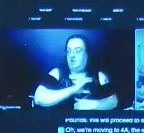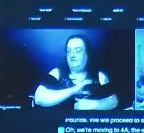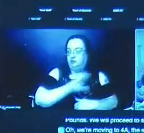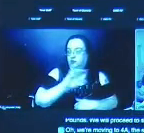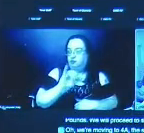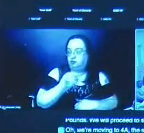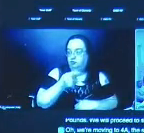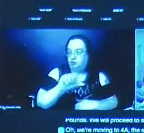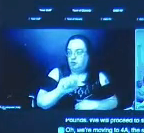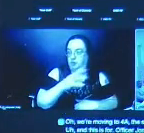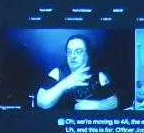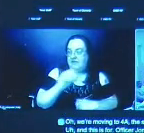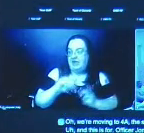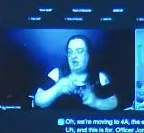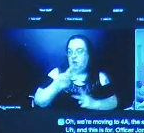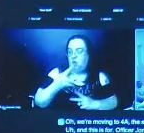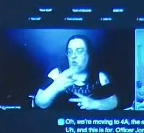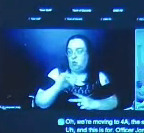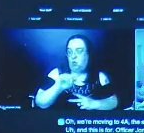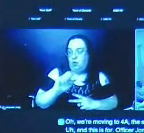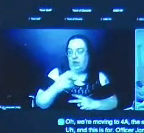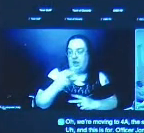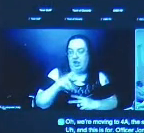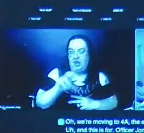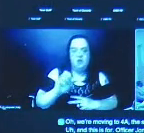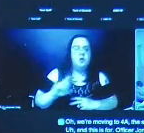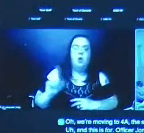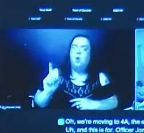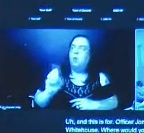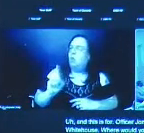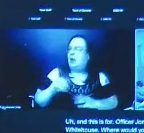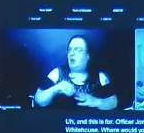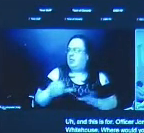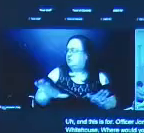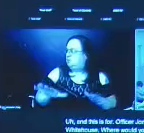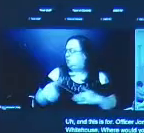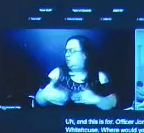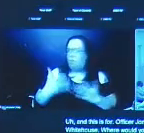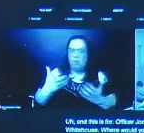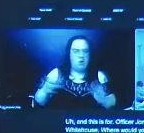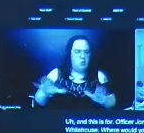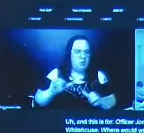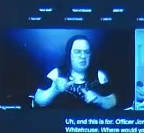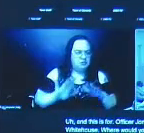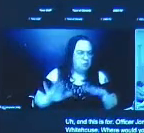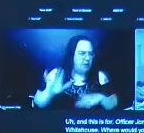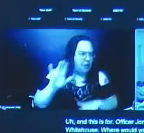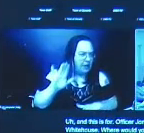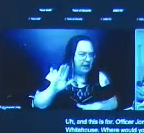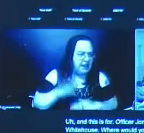Officer Whitehouse. Where would you like to do that in this room? Right here?